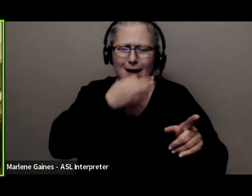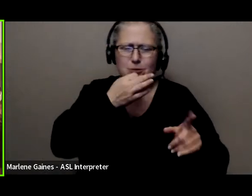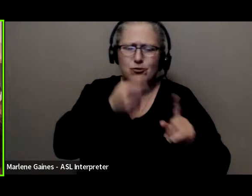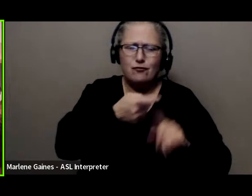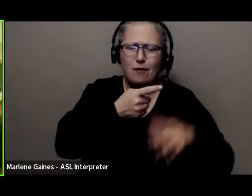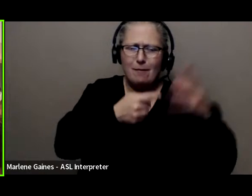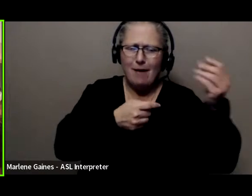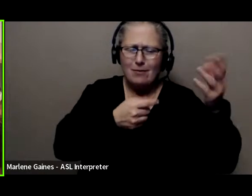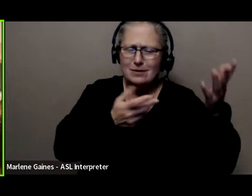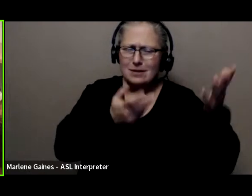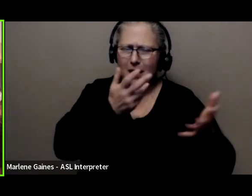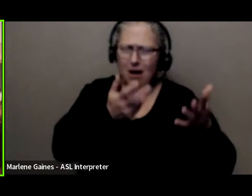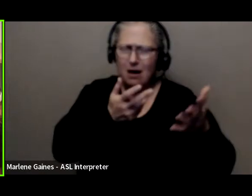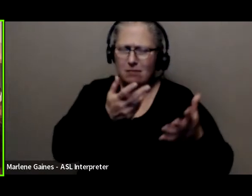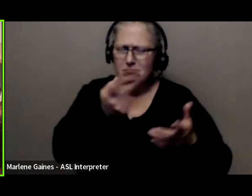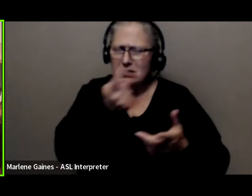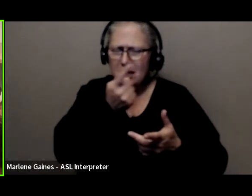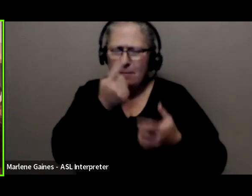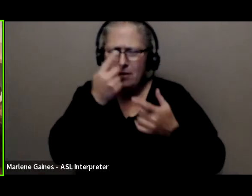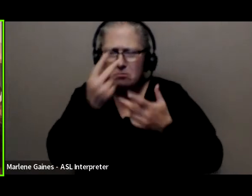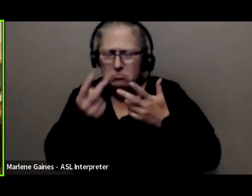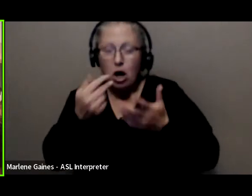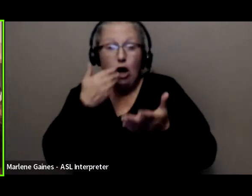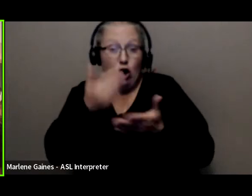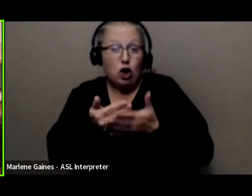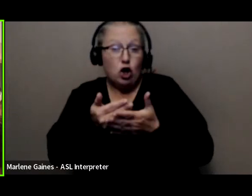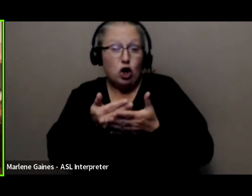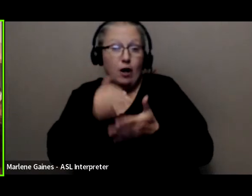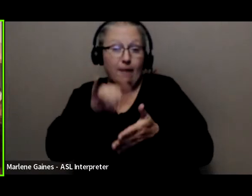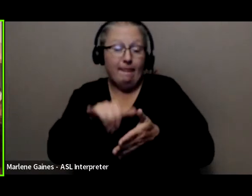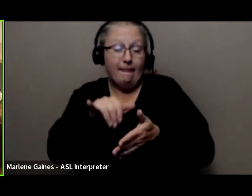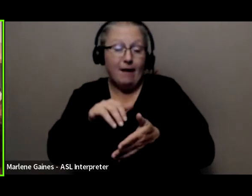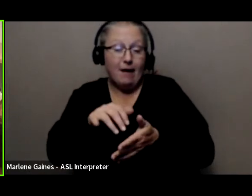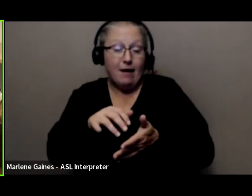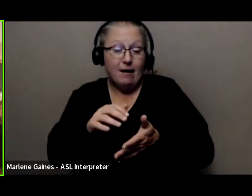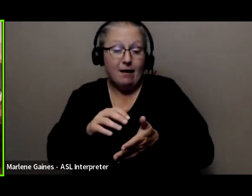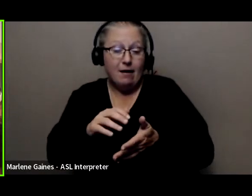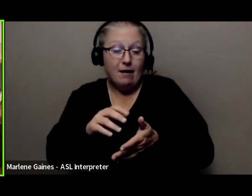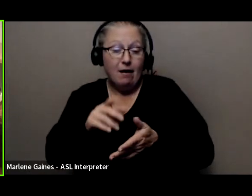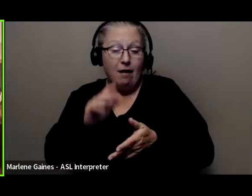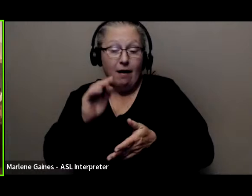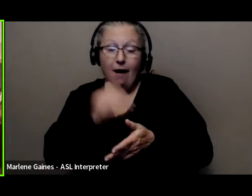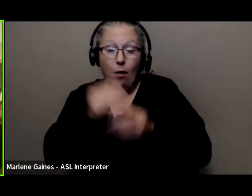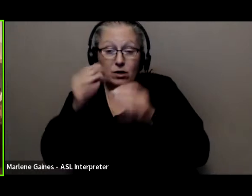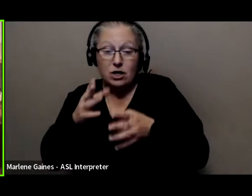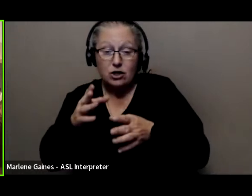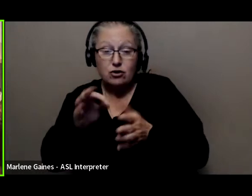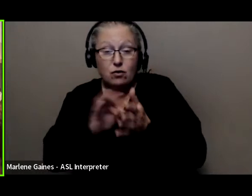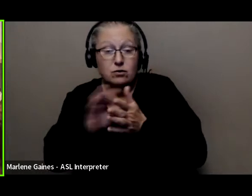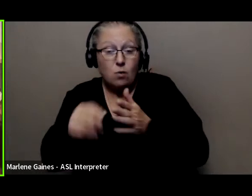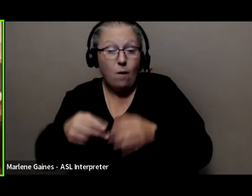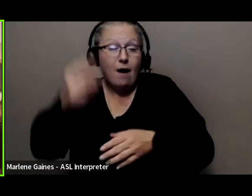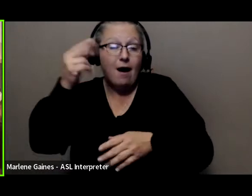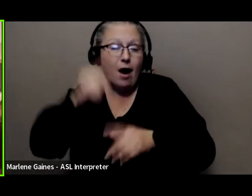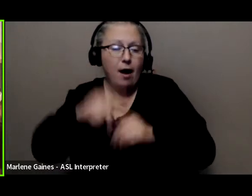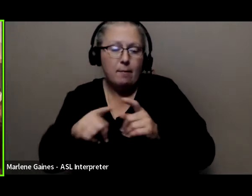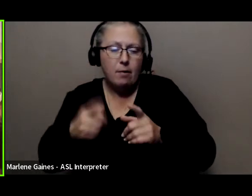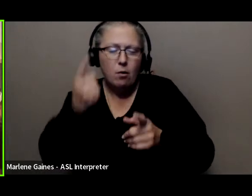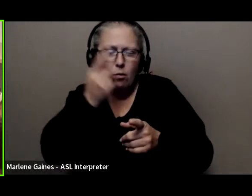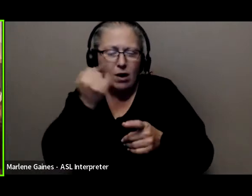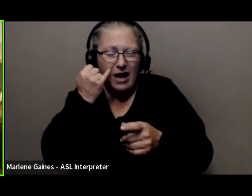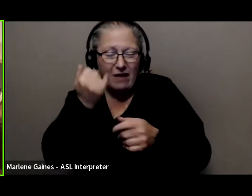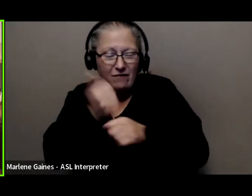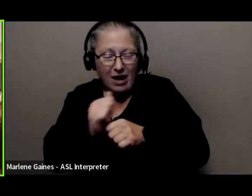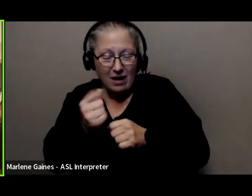outside? Is there anything there? I mean, it's good that they ranked high, but was there